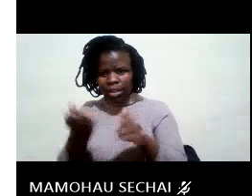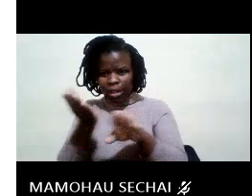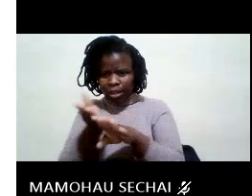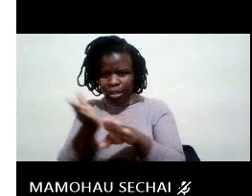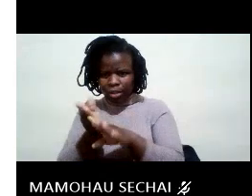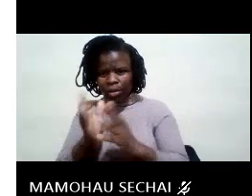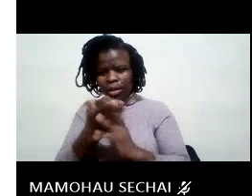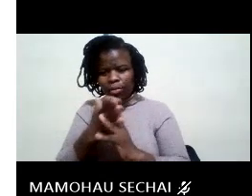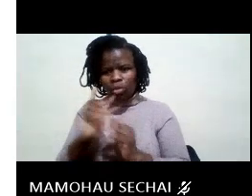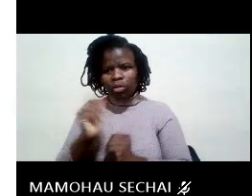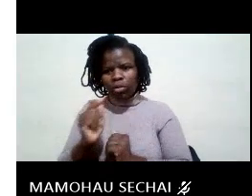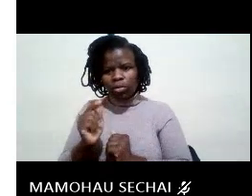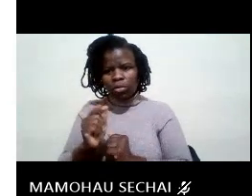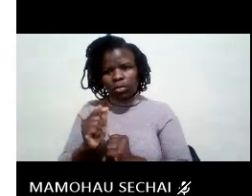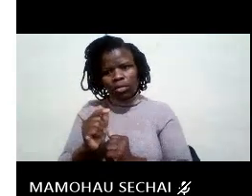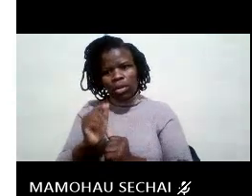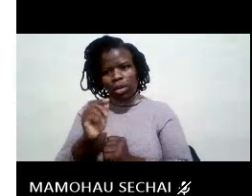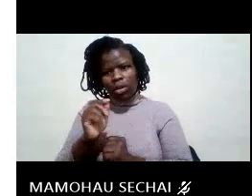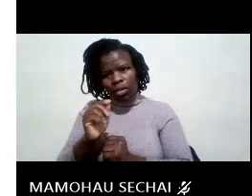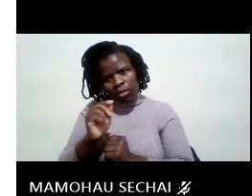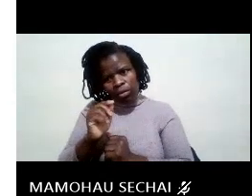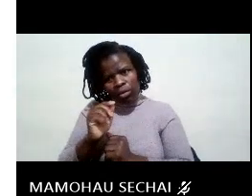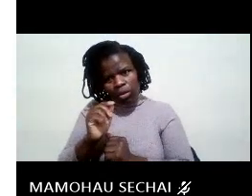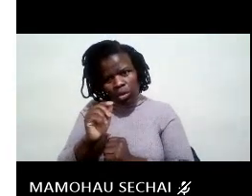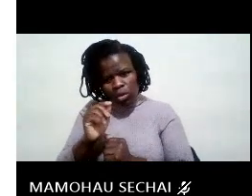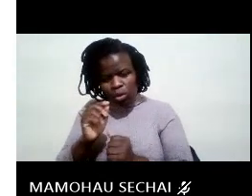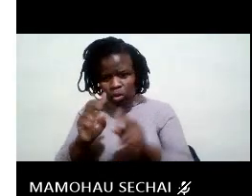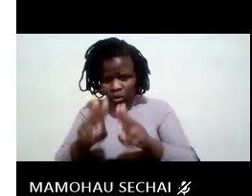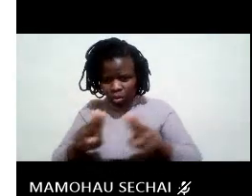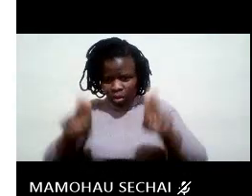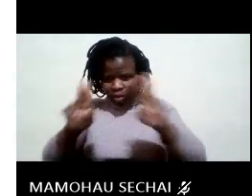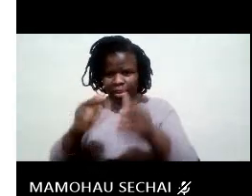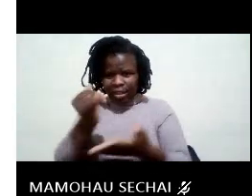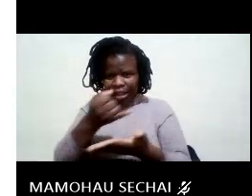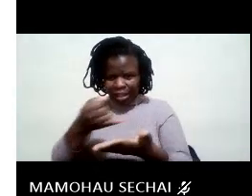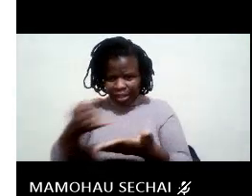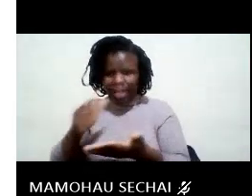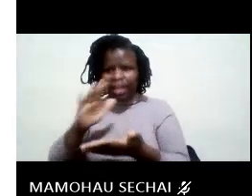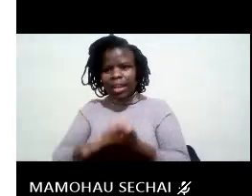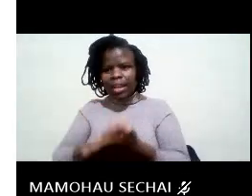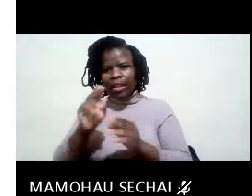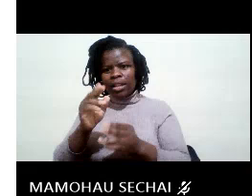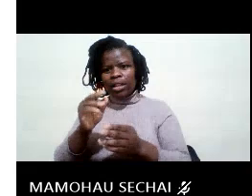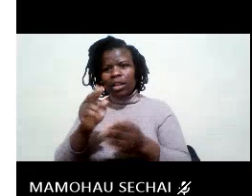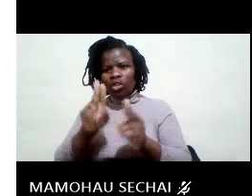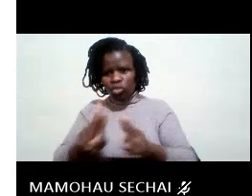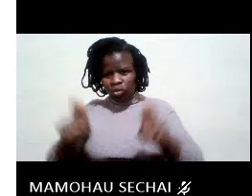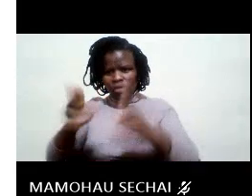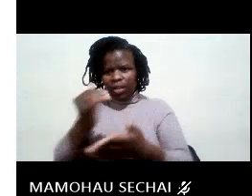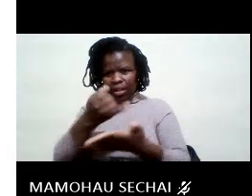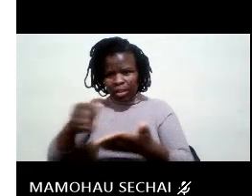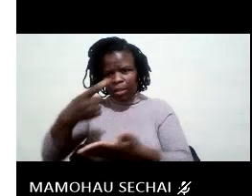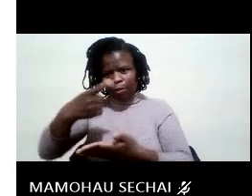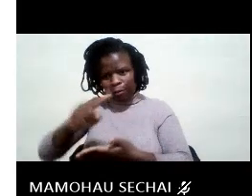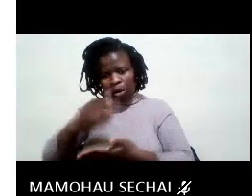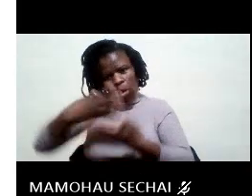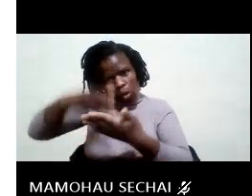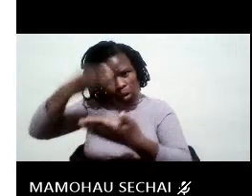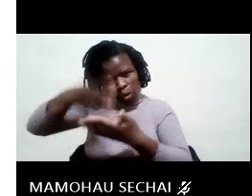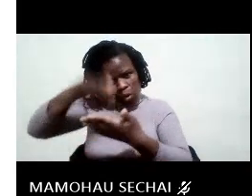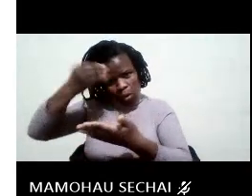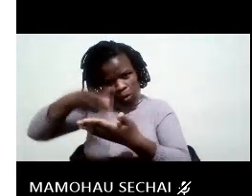and universal design for learning. Okay, the first lecture. Then I think we'll go through this when we come in on Thursday. That's the first thing we'll